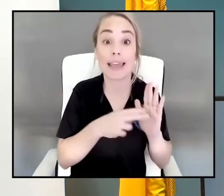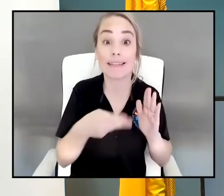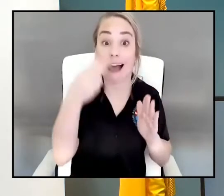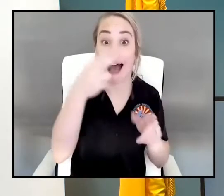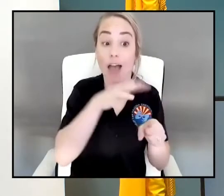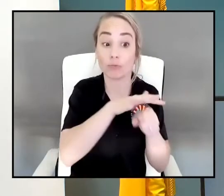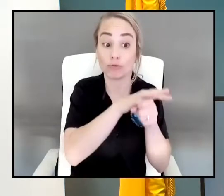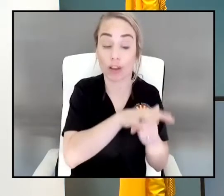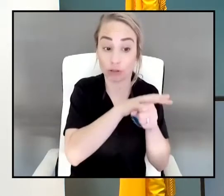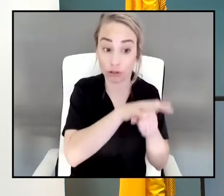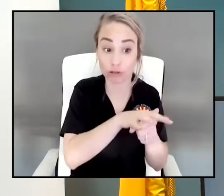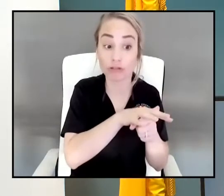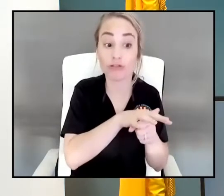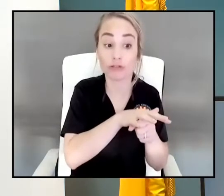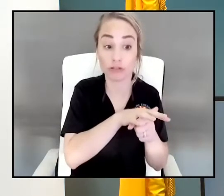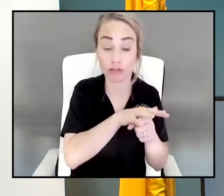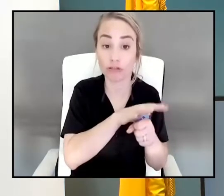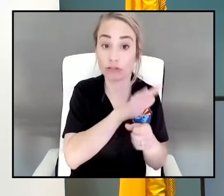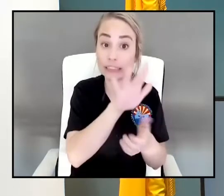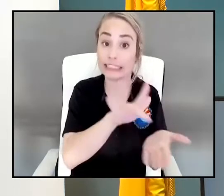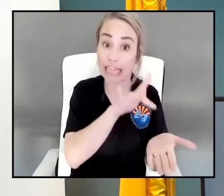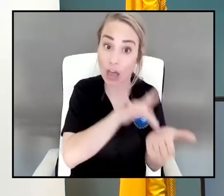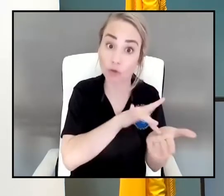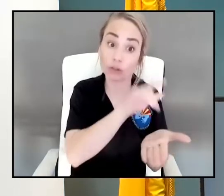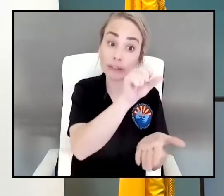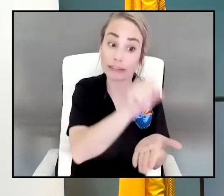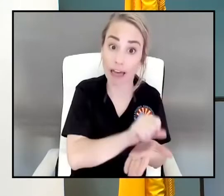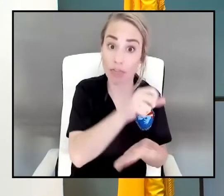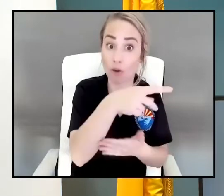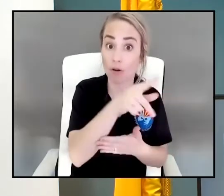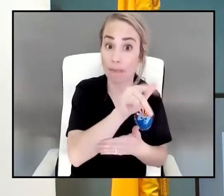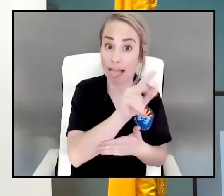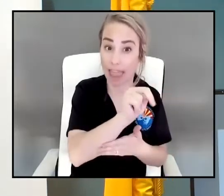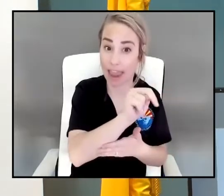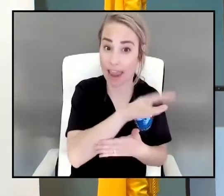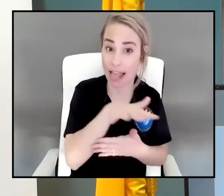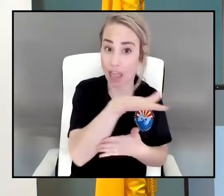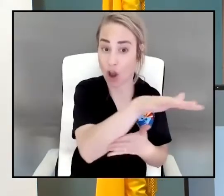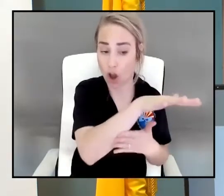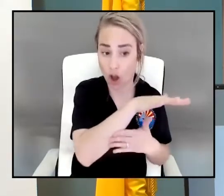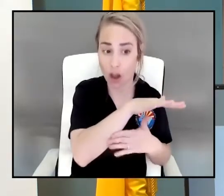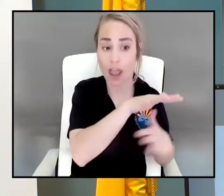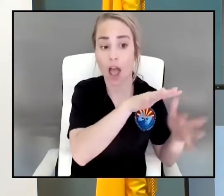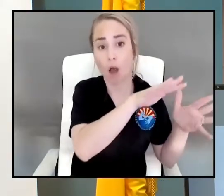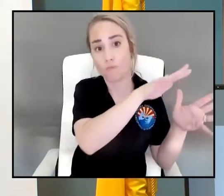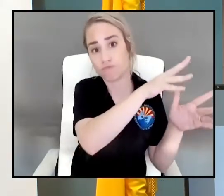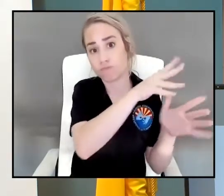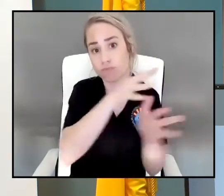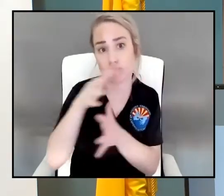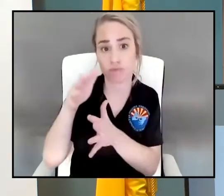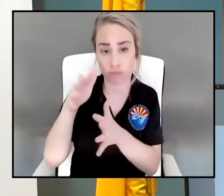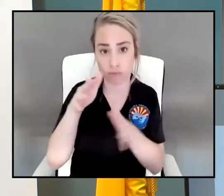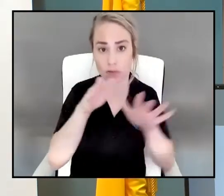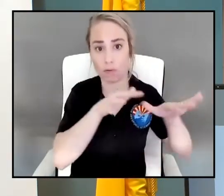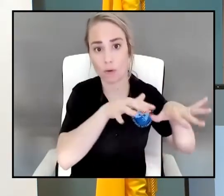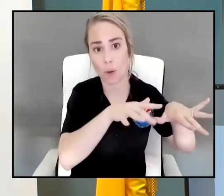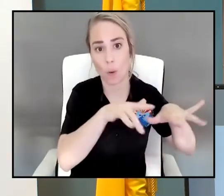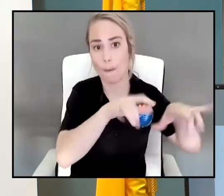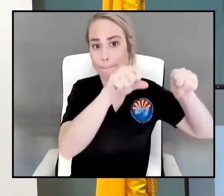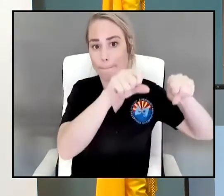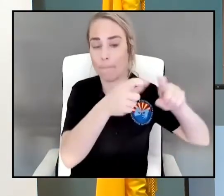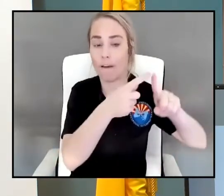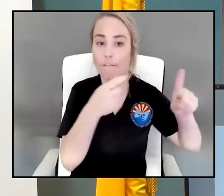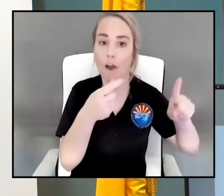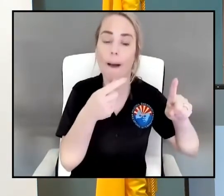central and southern plains, and that brings up moisture from multiple sources: the Gulf of Mexico, the